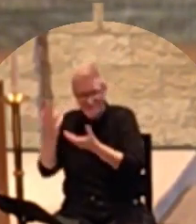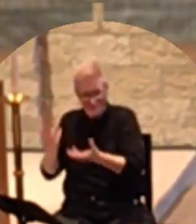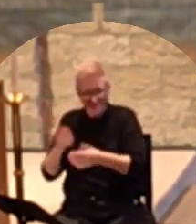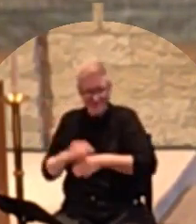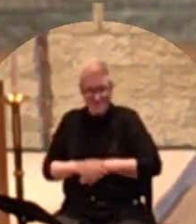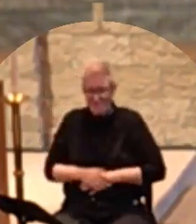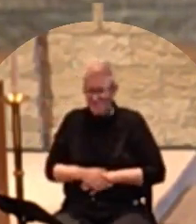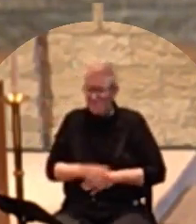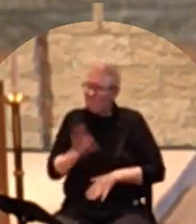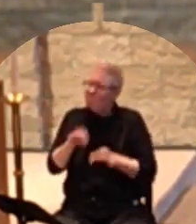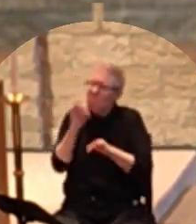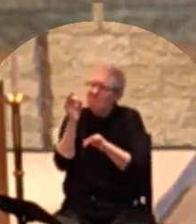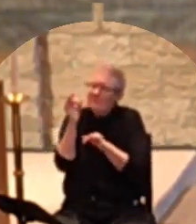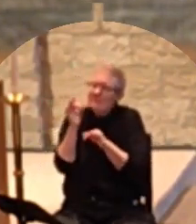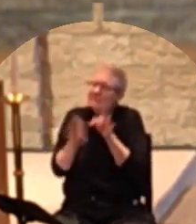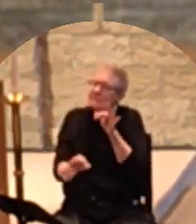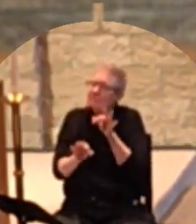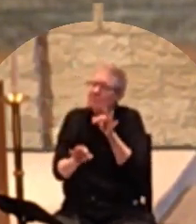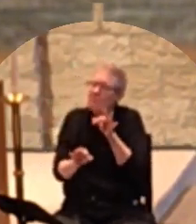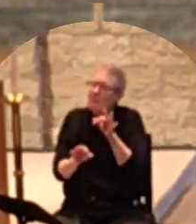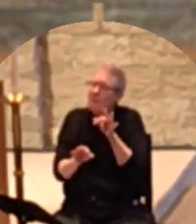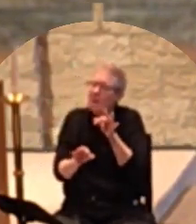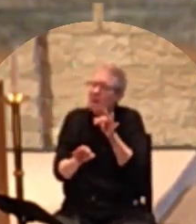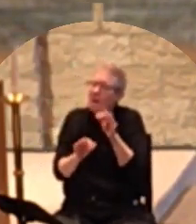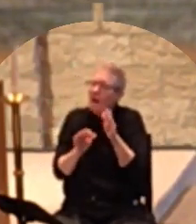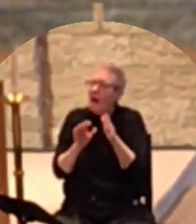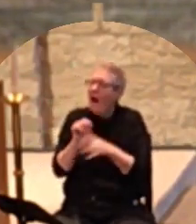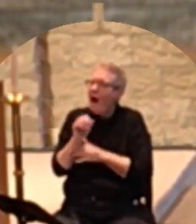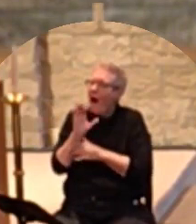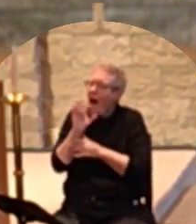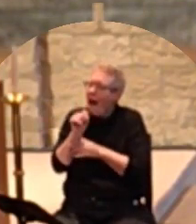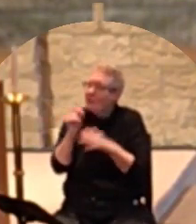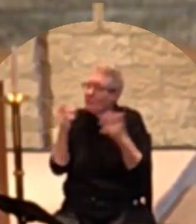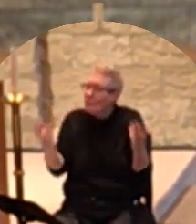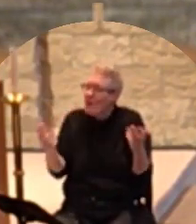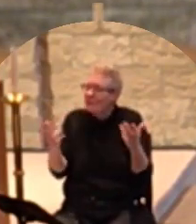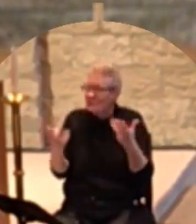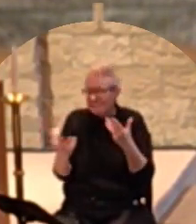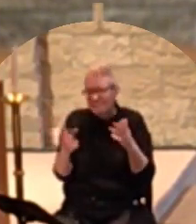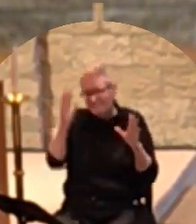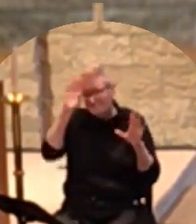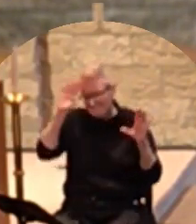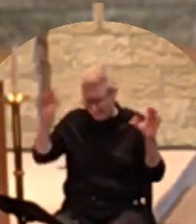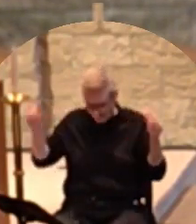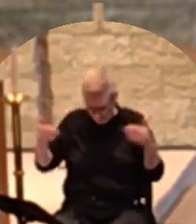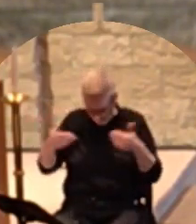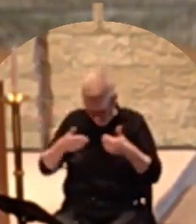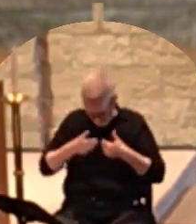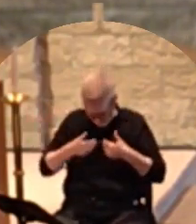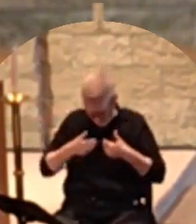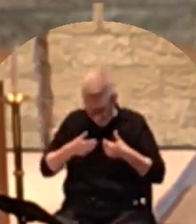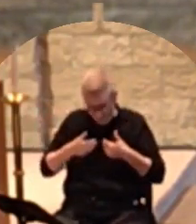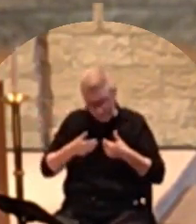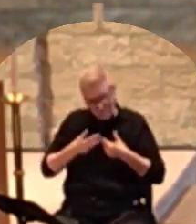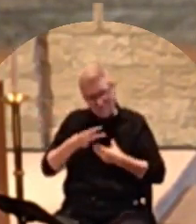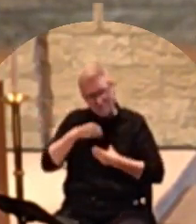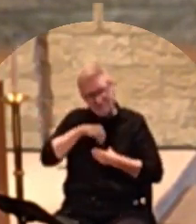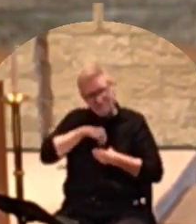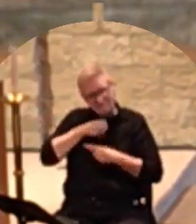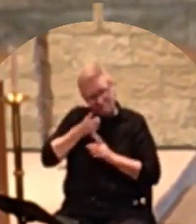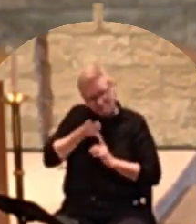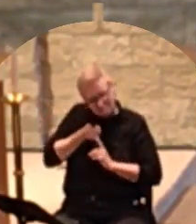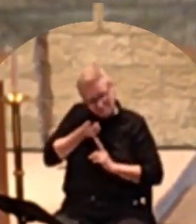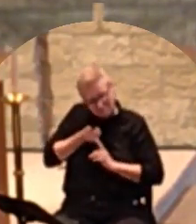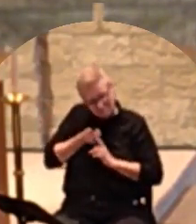The simple act of turning within and opening up to